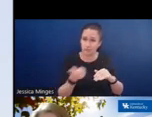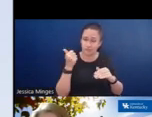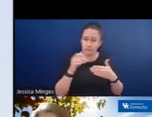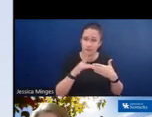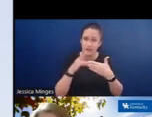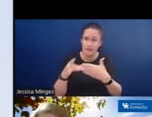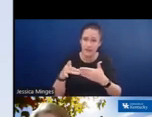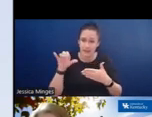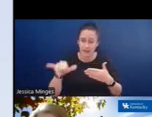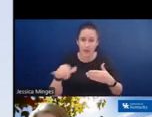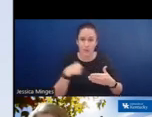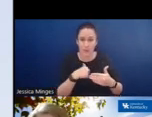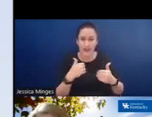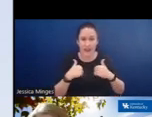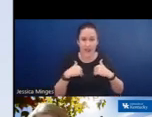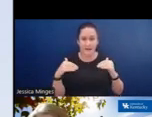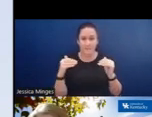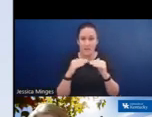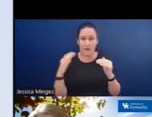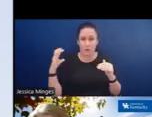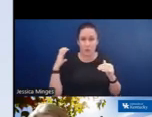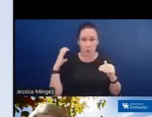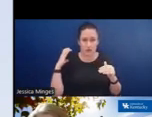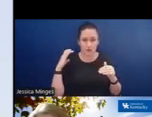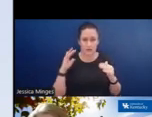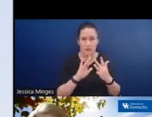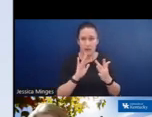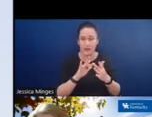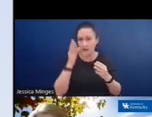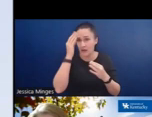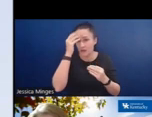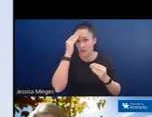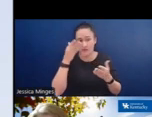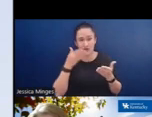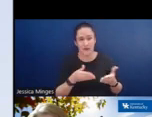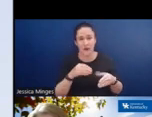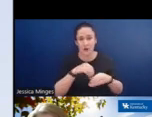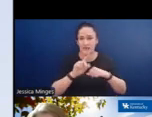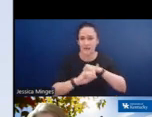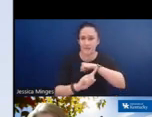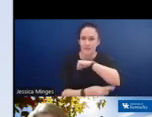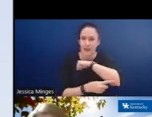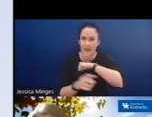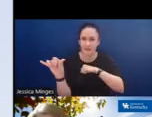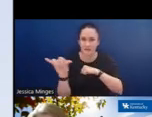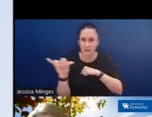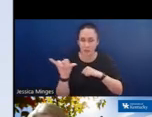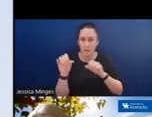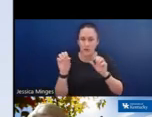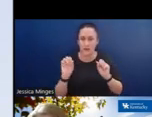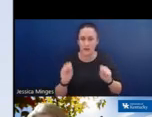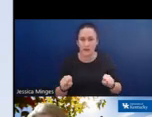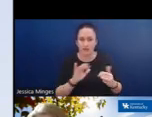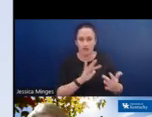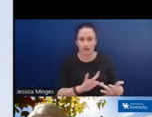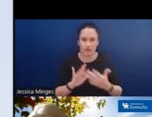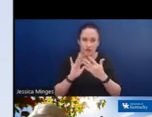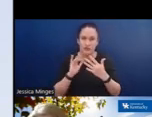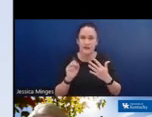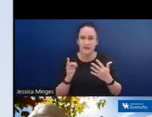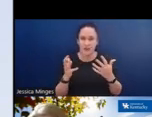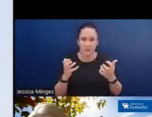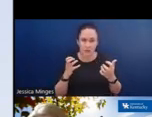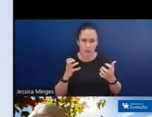we had a peer coach's contact information in the baggies as well, so that they could reach out to them if they wanted to be connected to